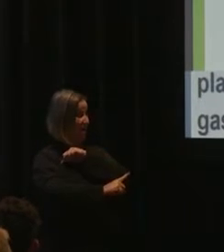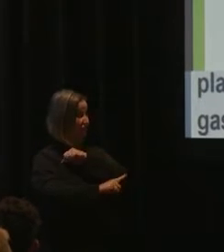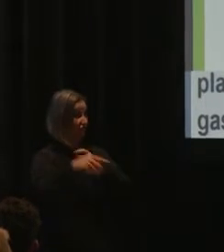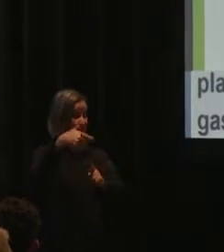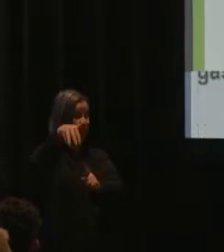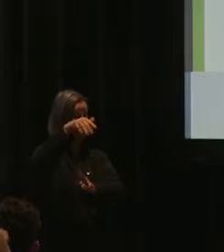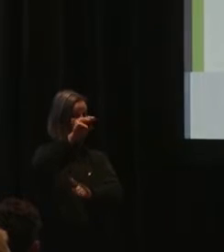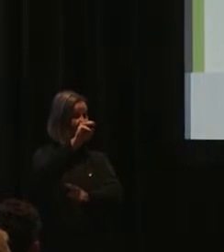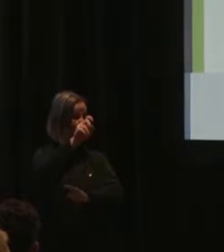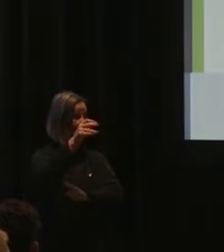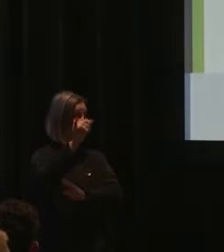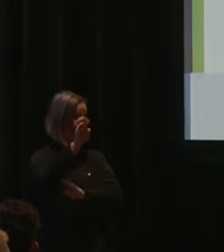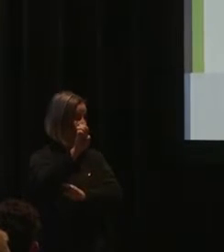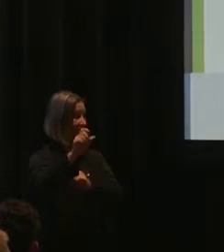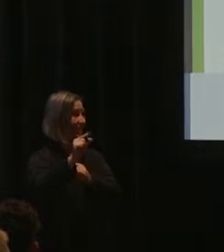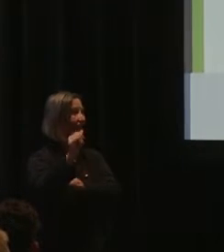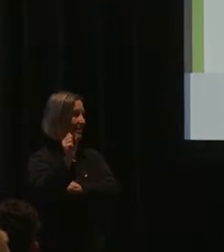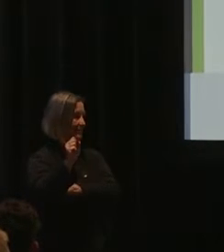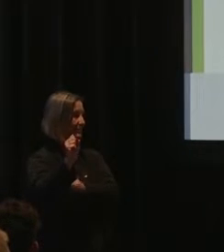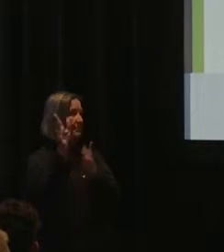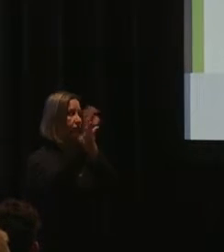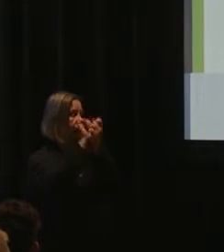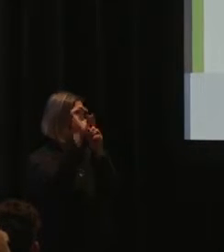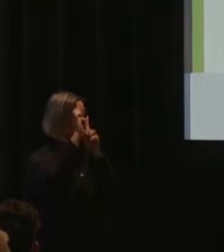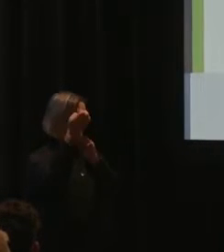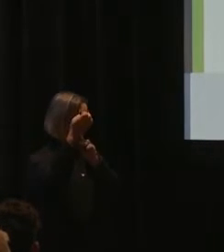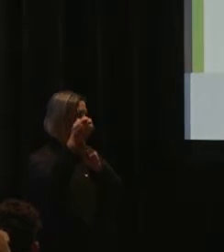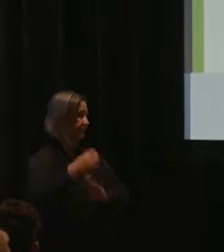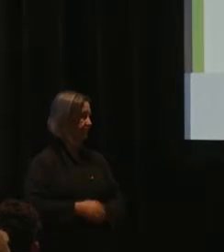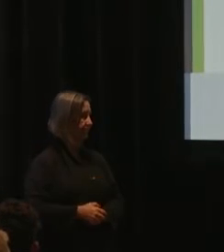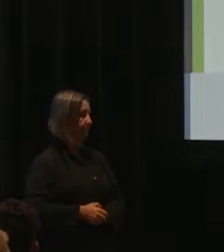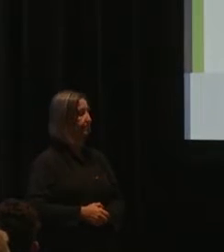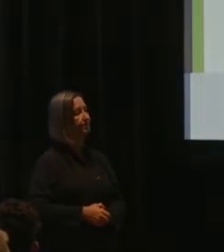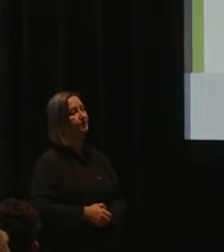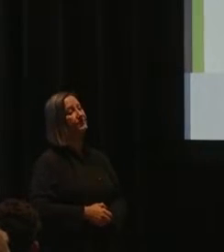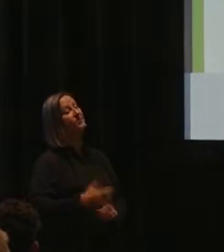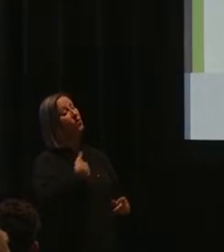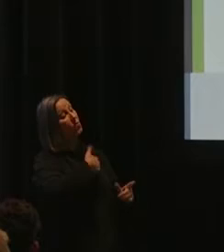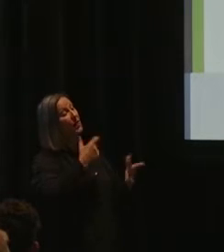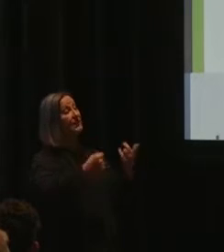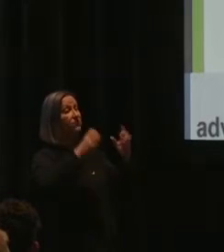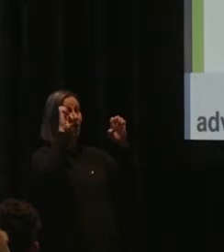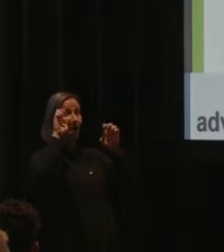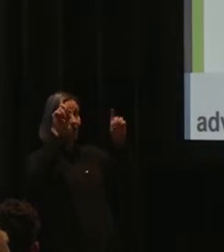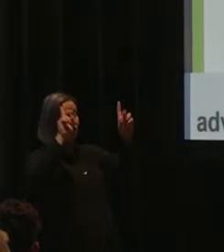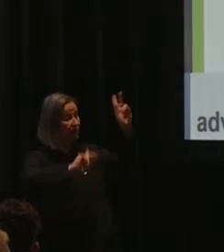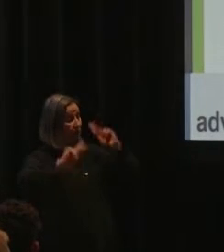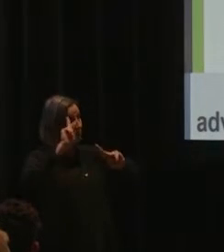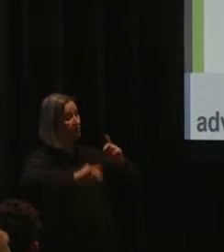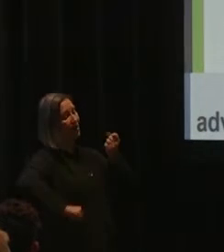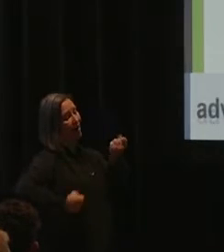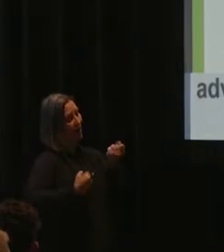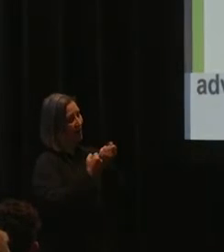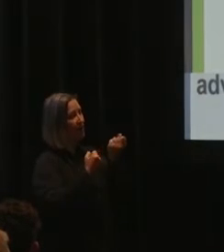Community centers like Ecocentro are educating and advocating for sustainability.